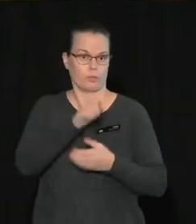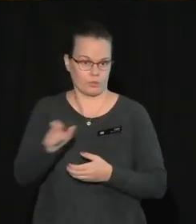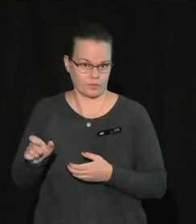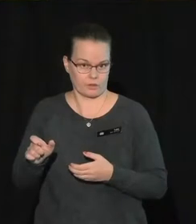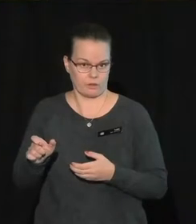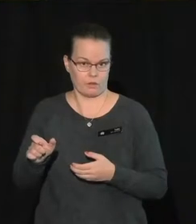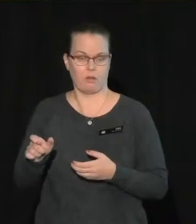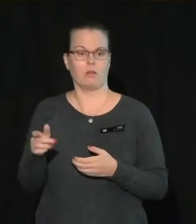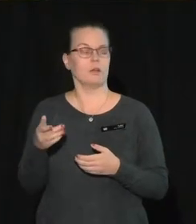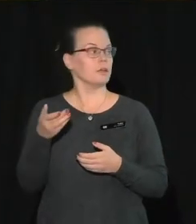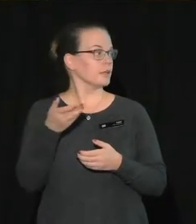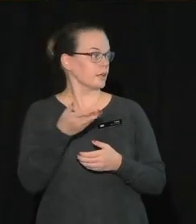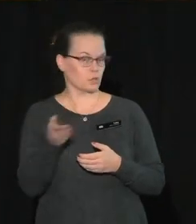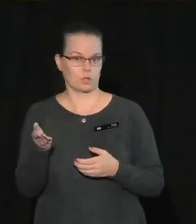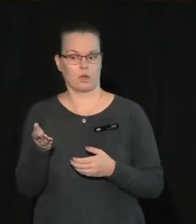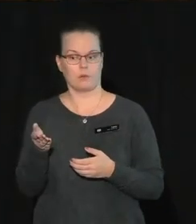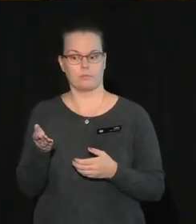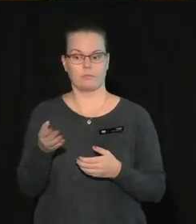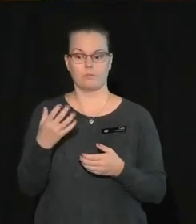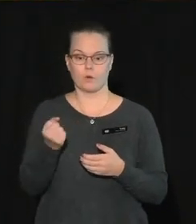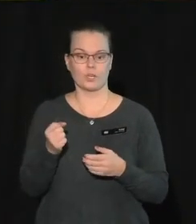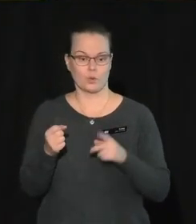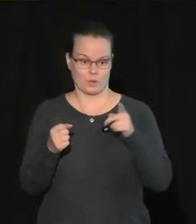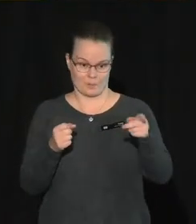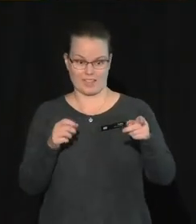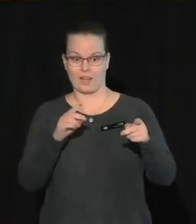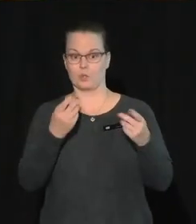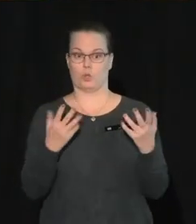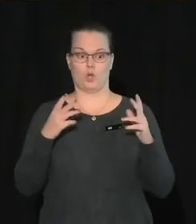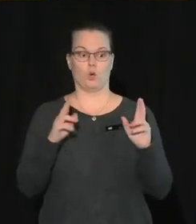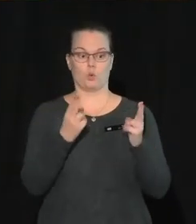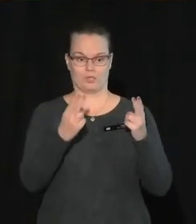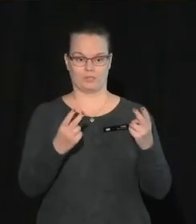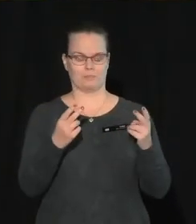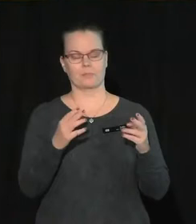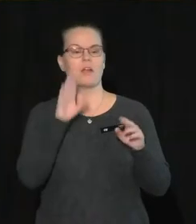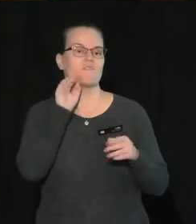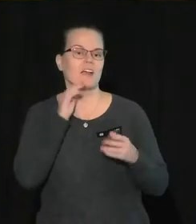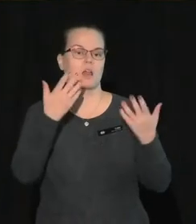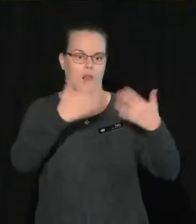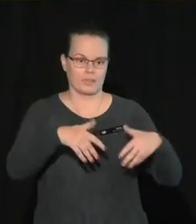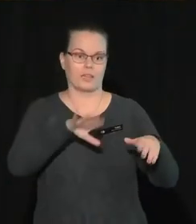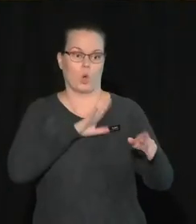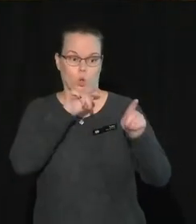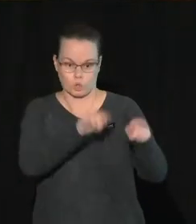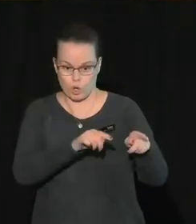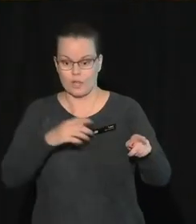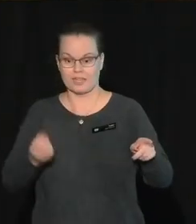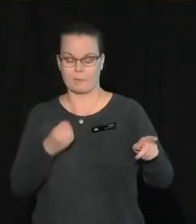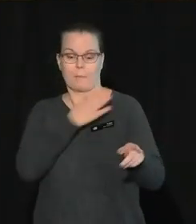to replace the existing terminals by new accessible terminals under certain